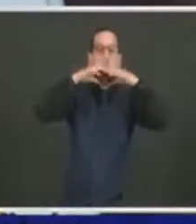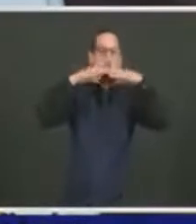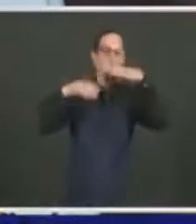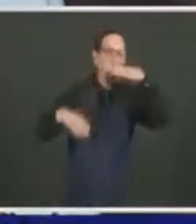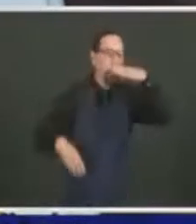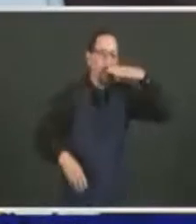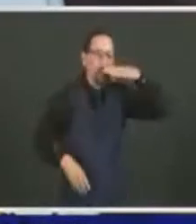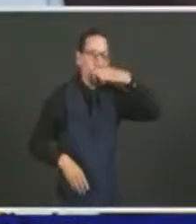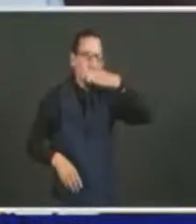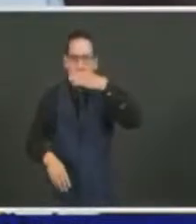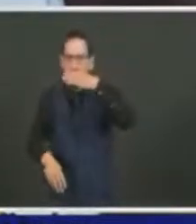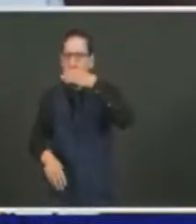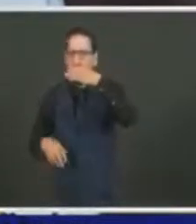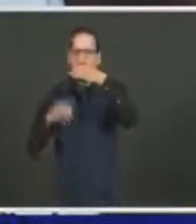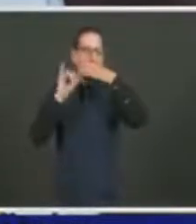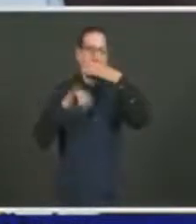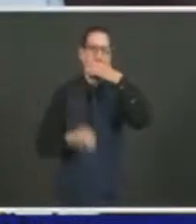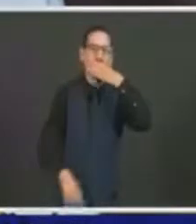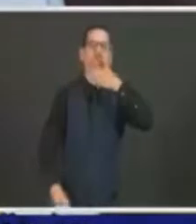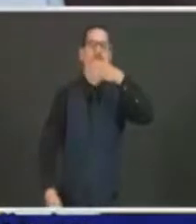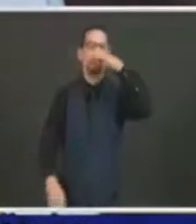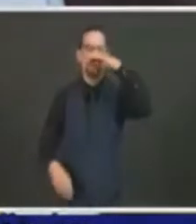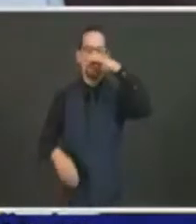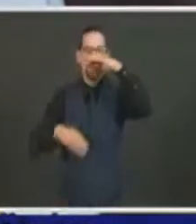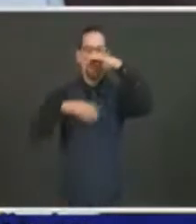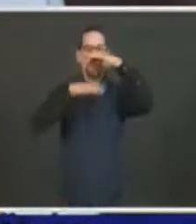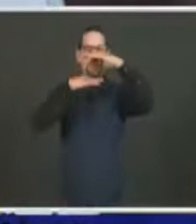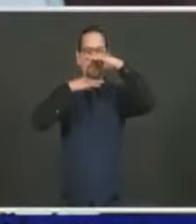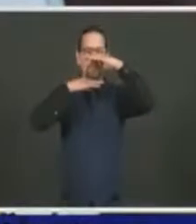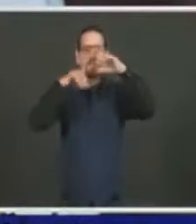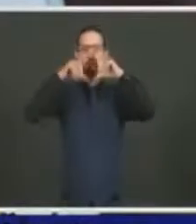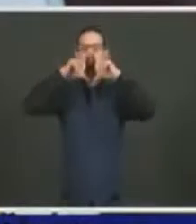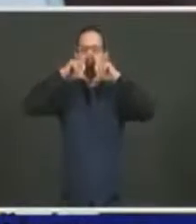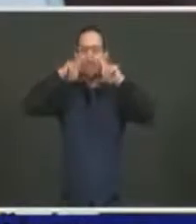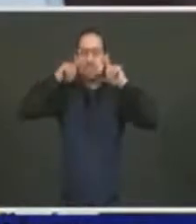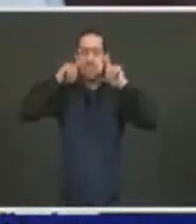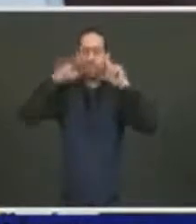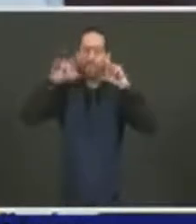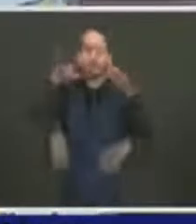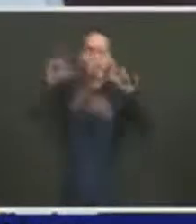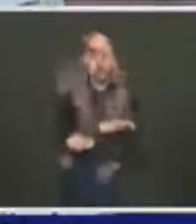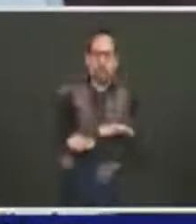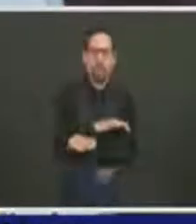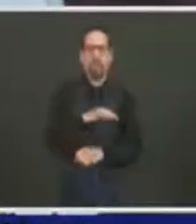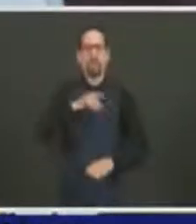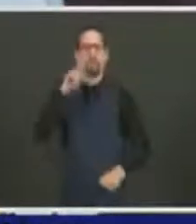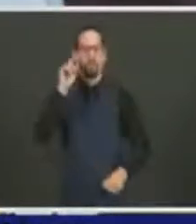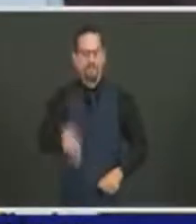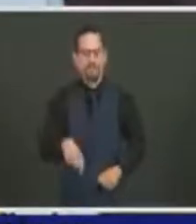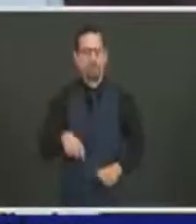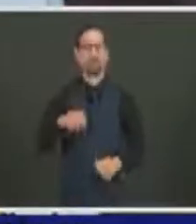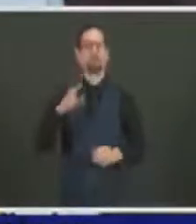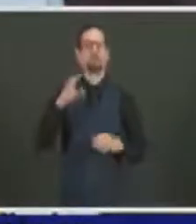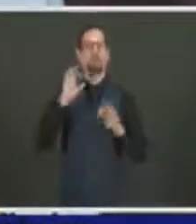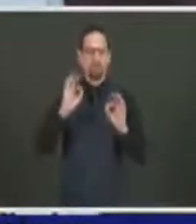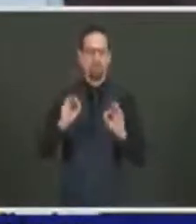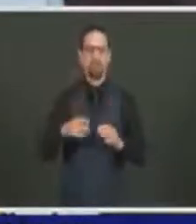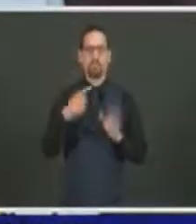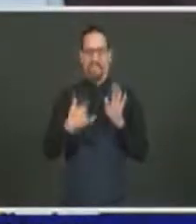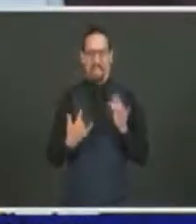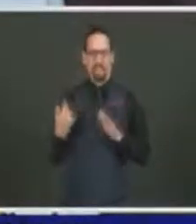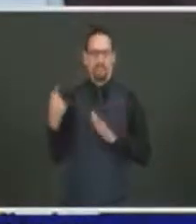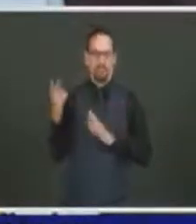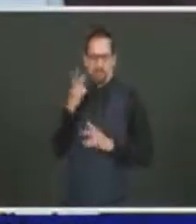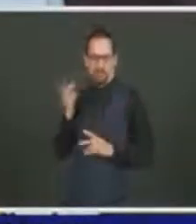still not protecting the people around you. You need to be able to cover both your nose and your mouth completely.